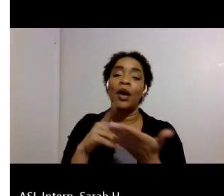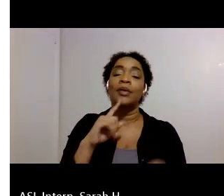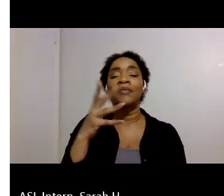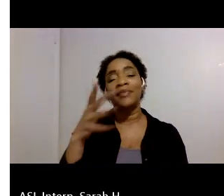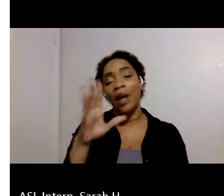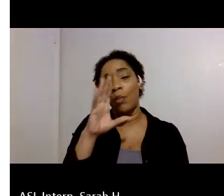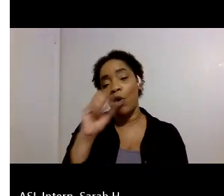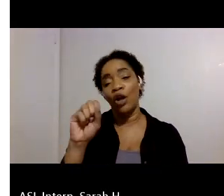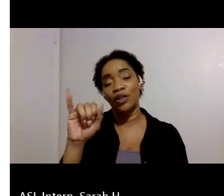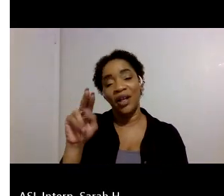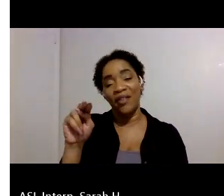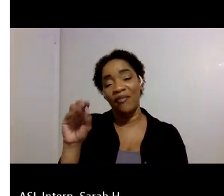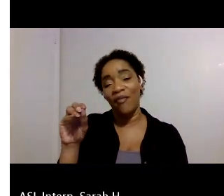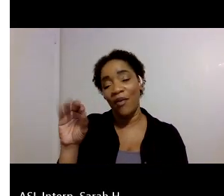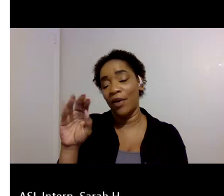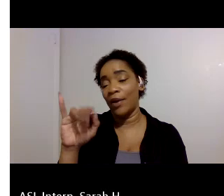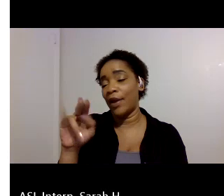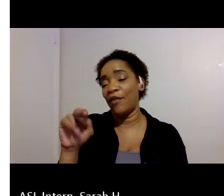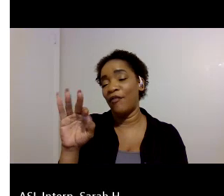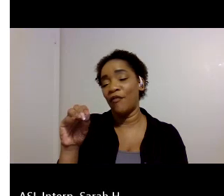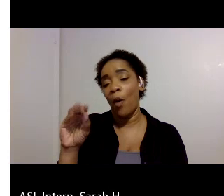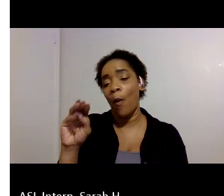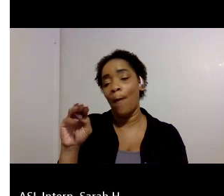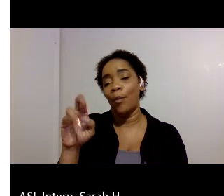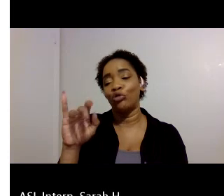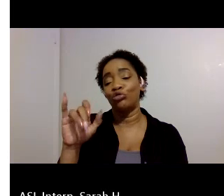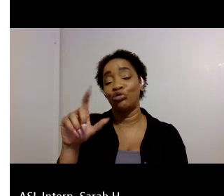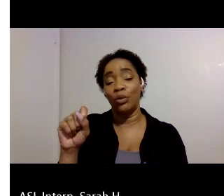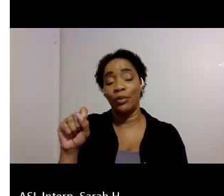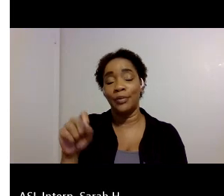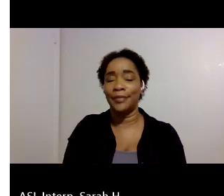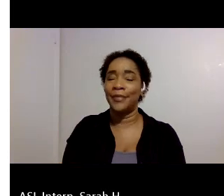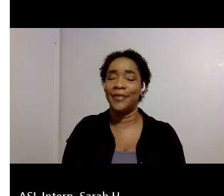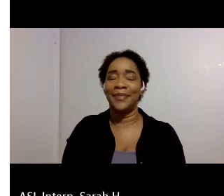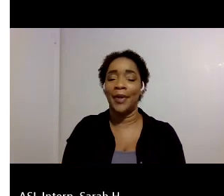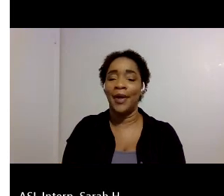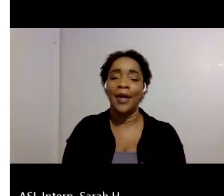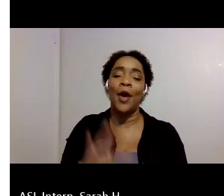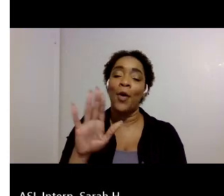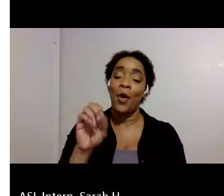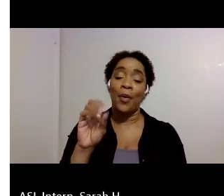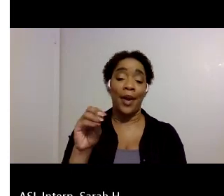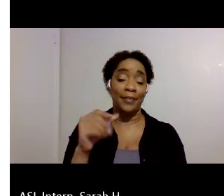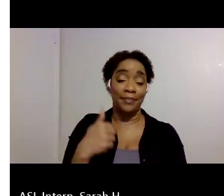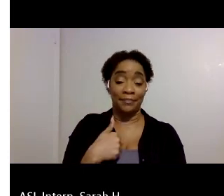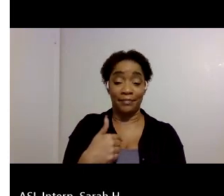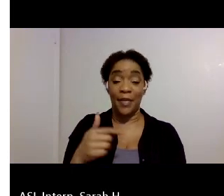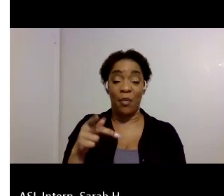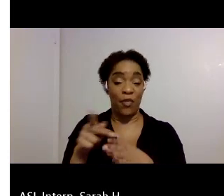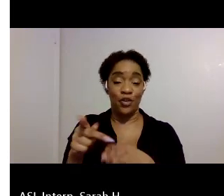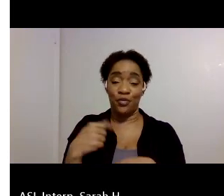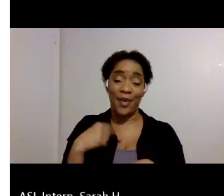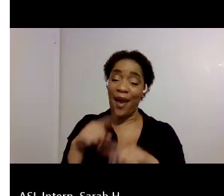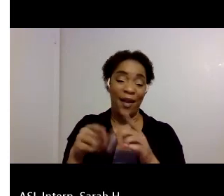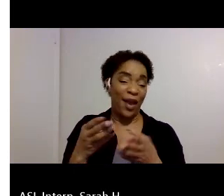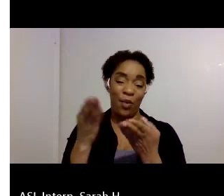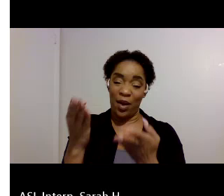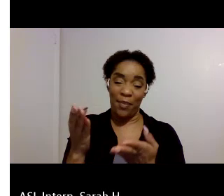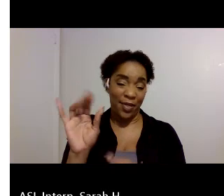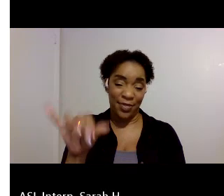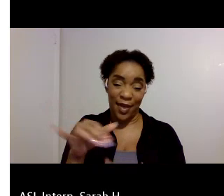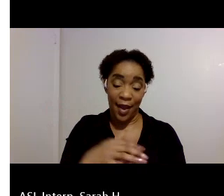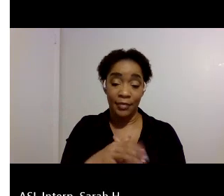Um, so as a professional, I cannot recommend that. And I'll tell you why.